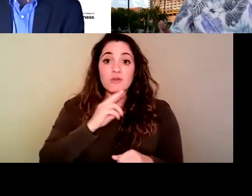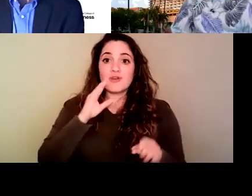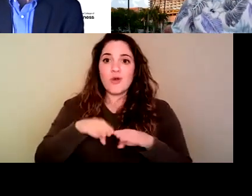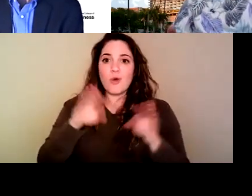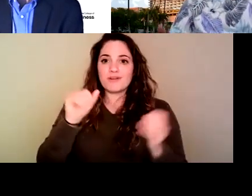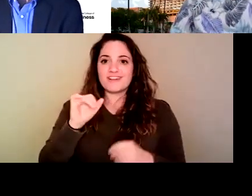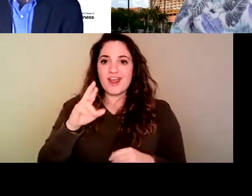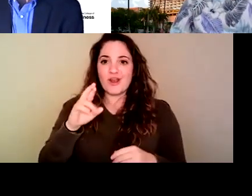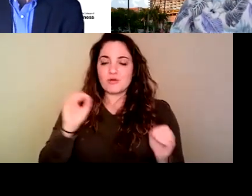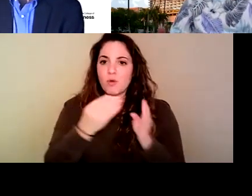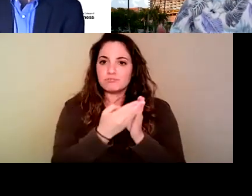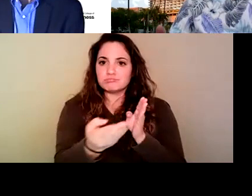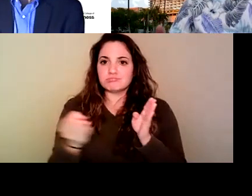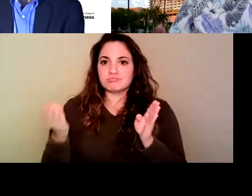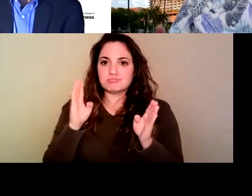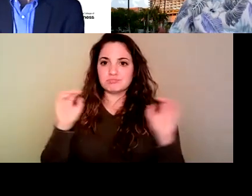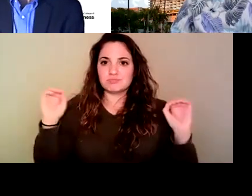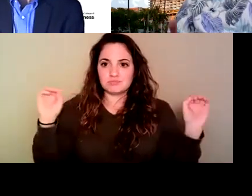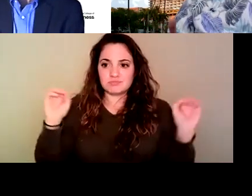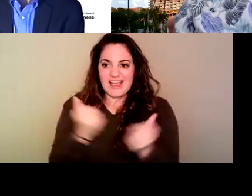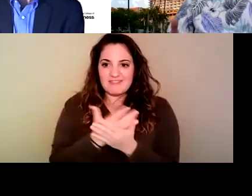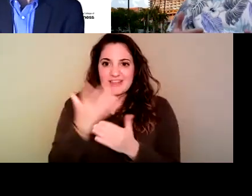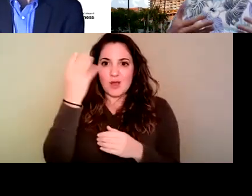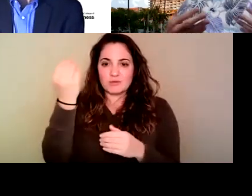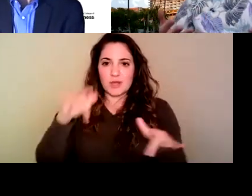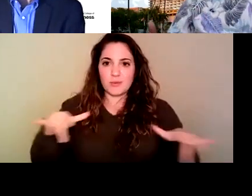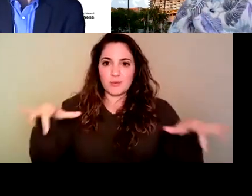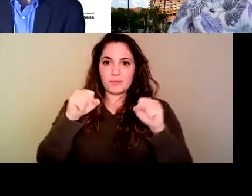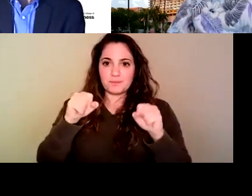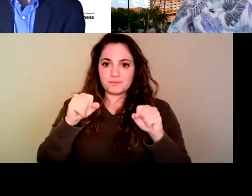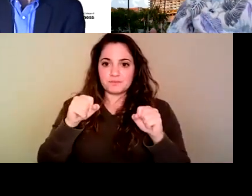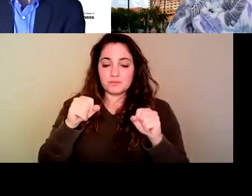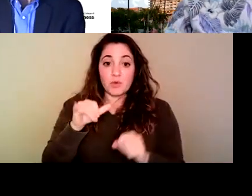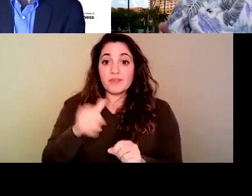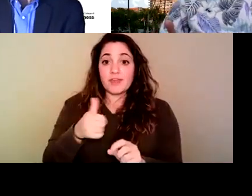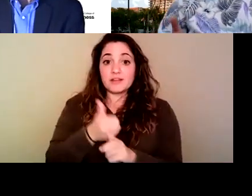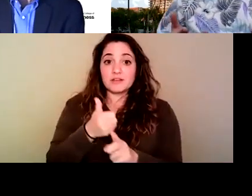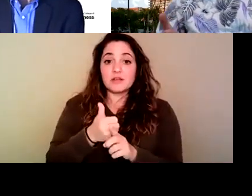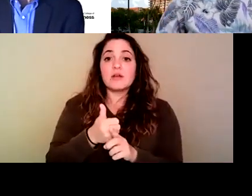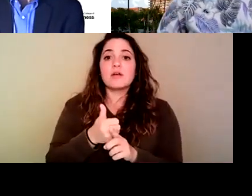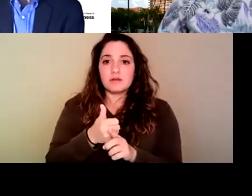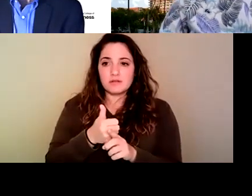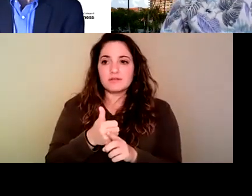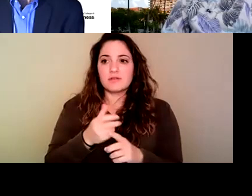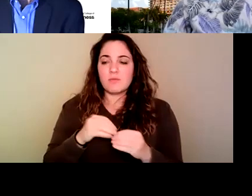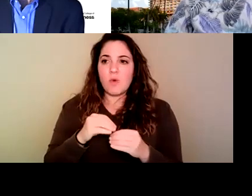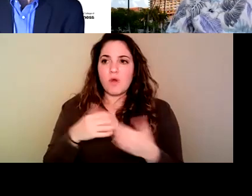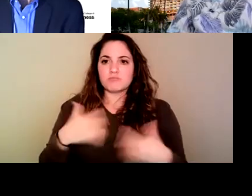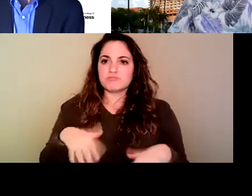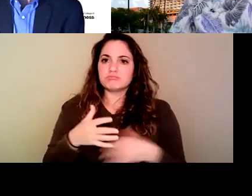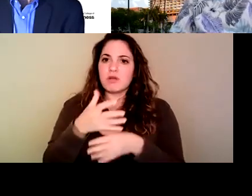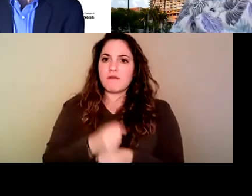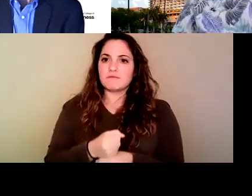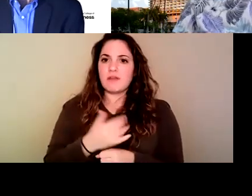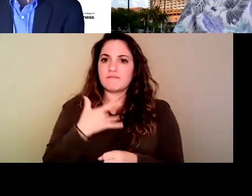four walls surrounding any restaurant here at the hotel. So that in and of itself gives you a sense of confidence to come and stay